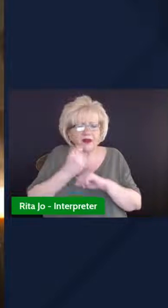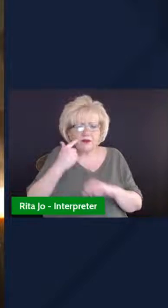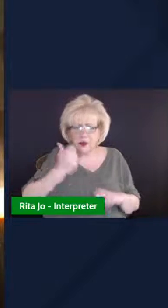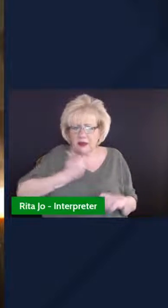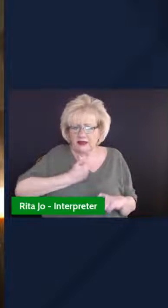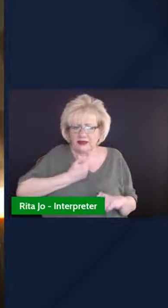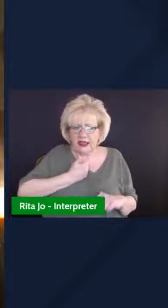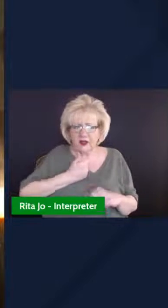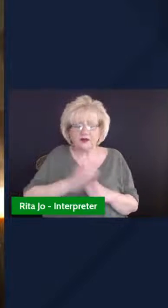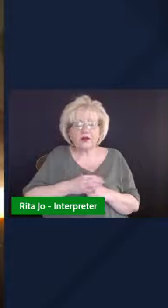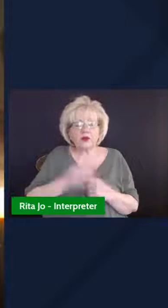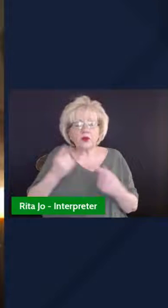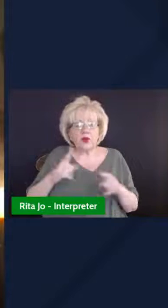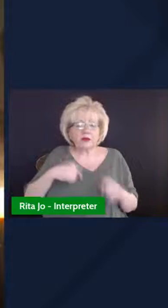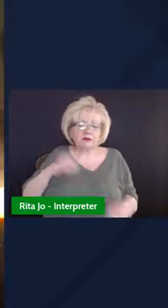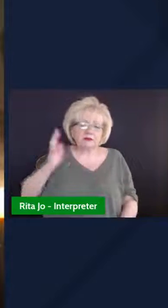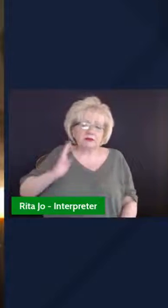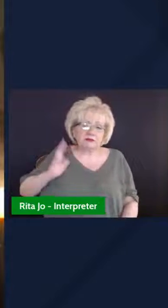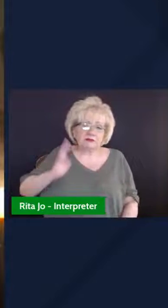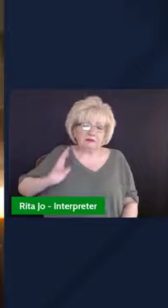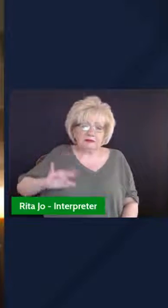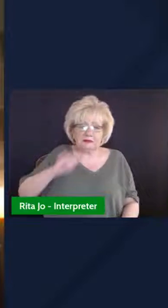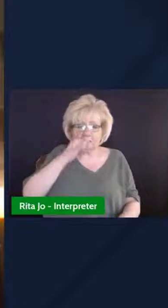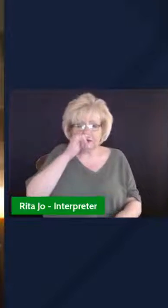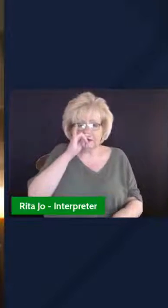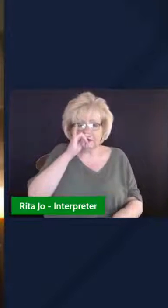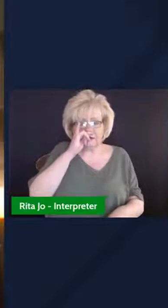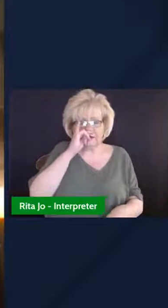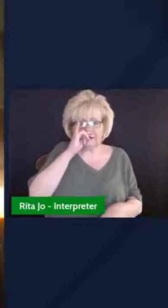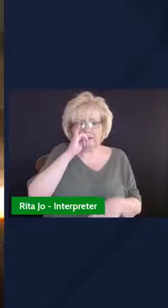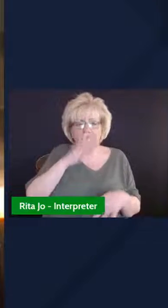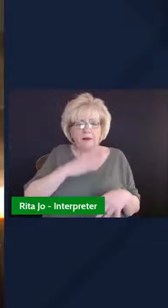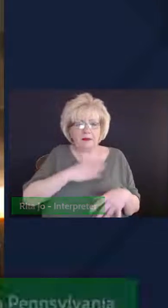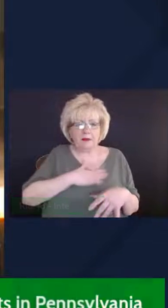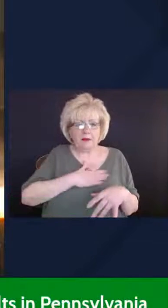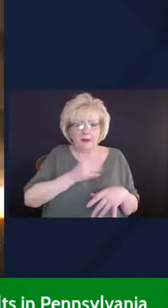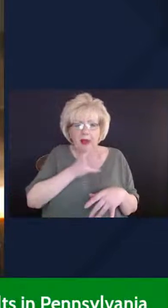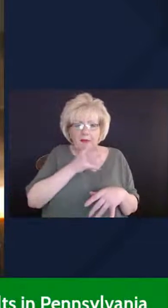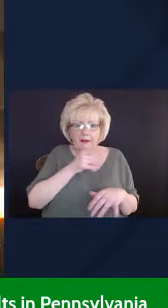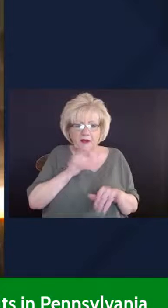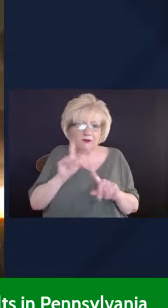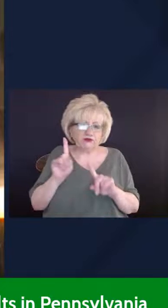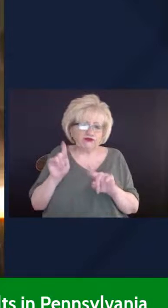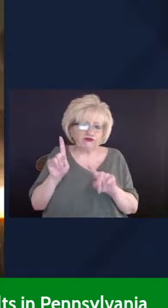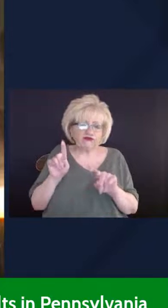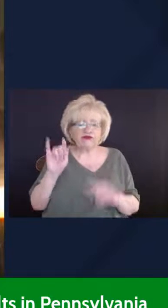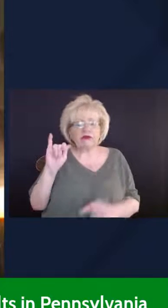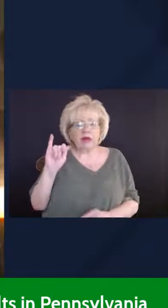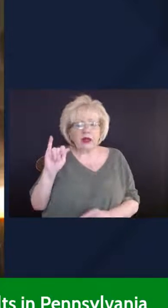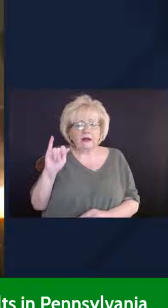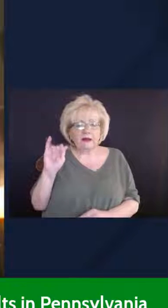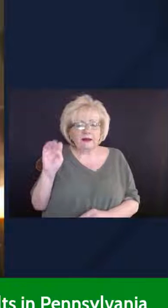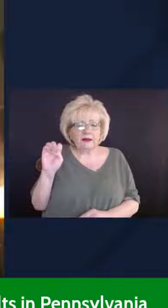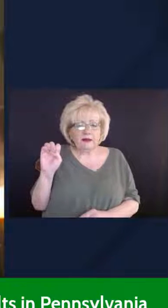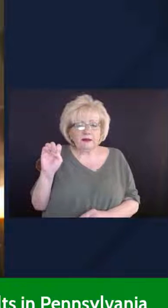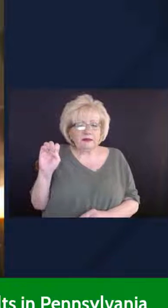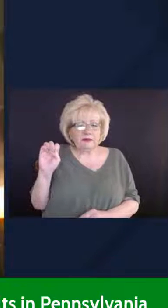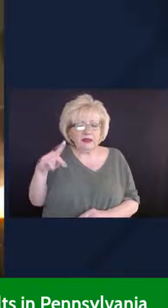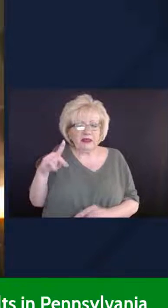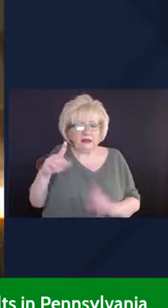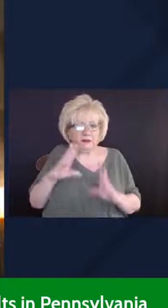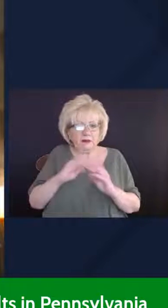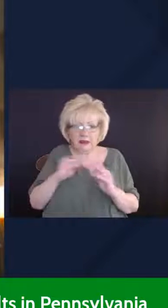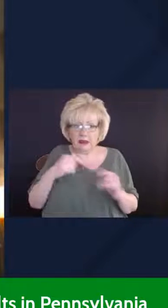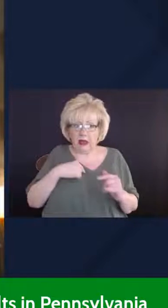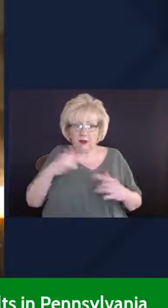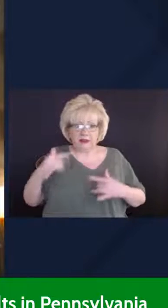When I was a child, my mother took me to all, of my IEP meetings, and I was so excited